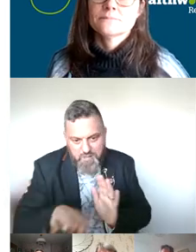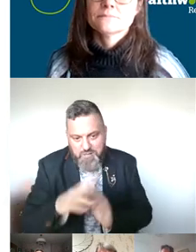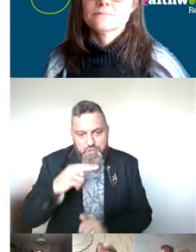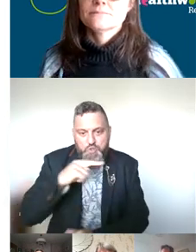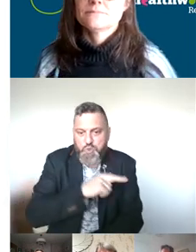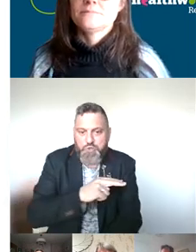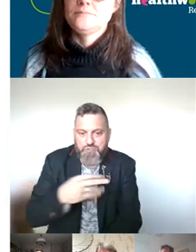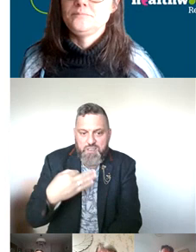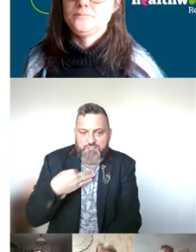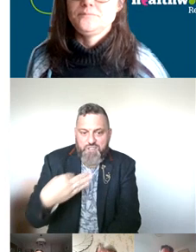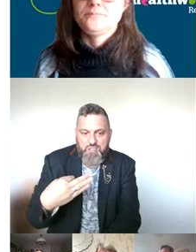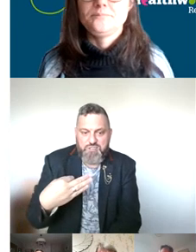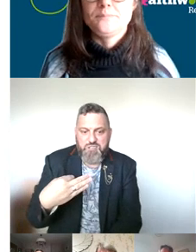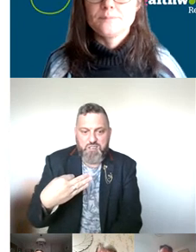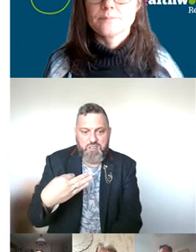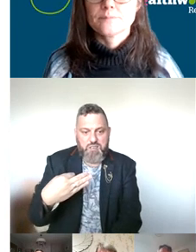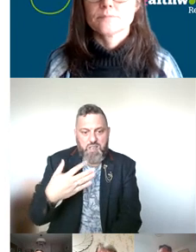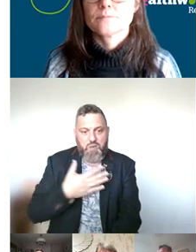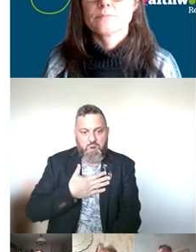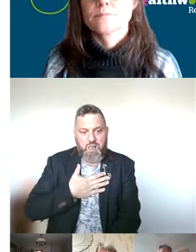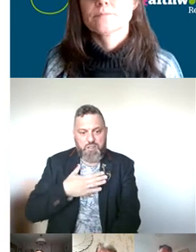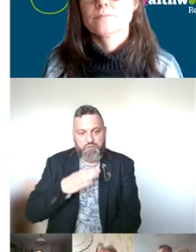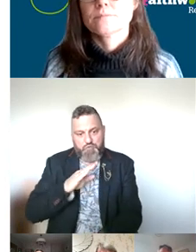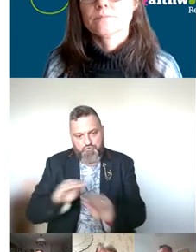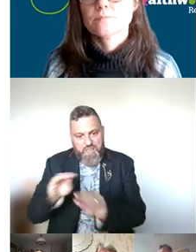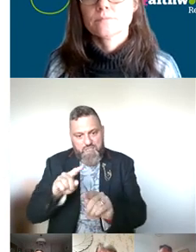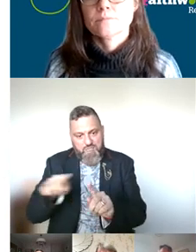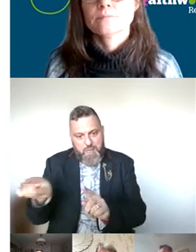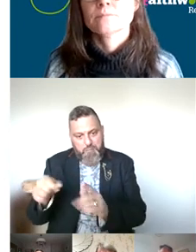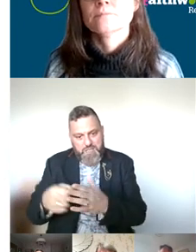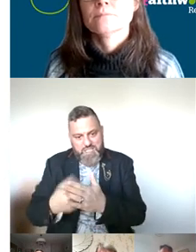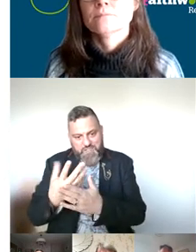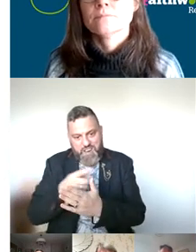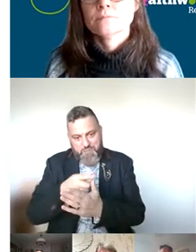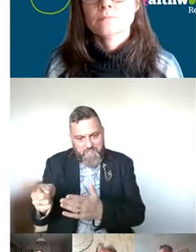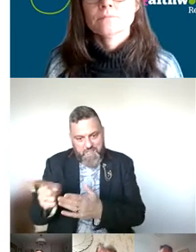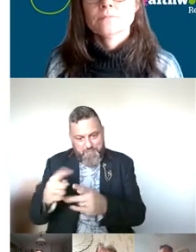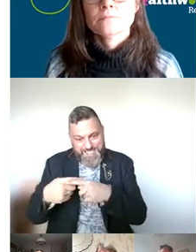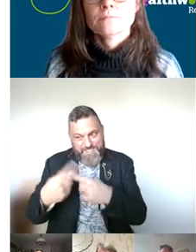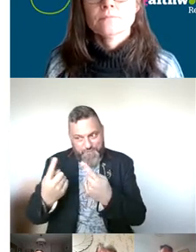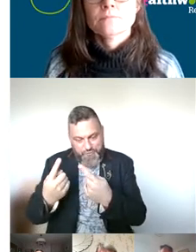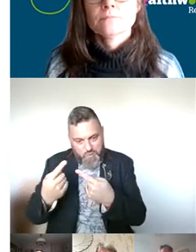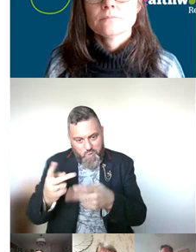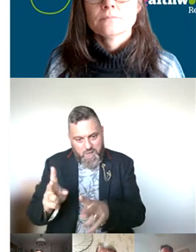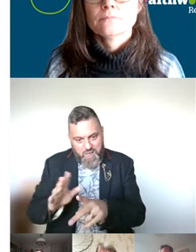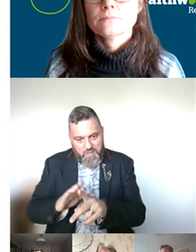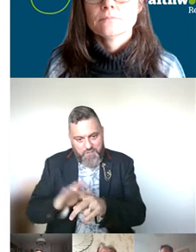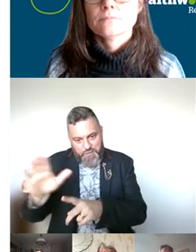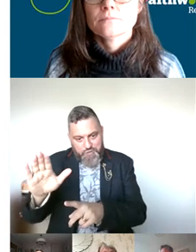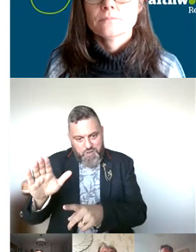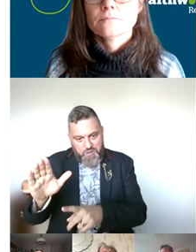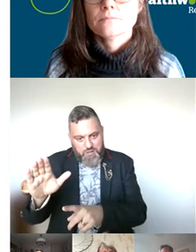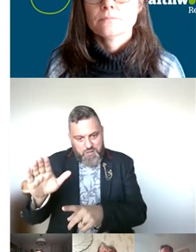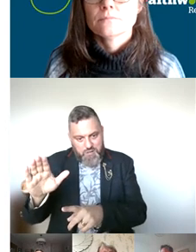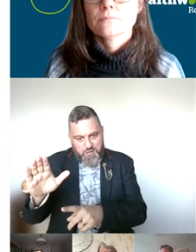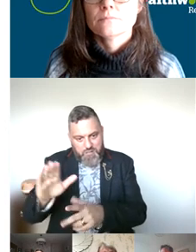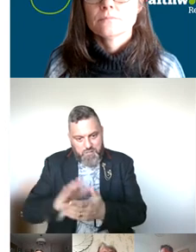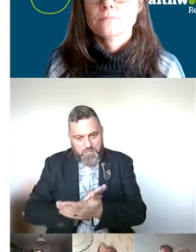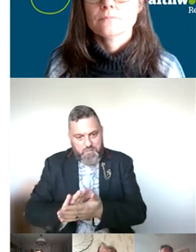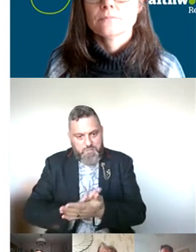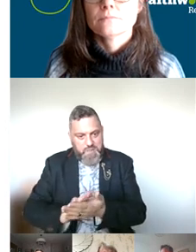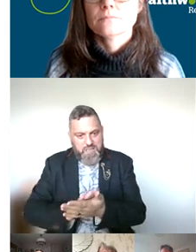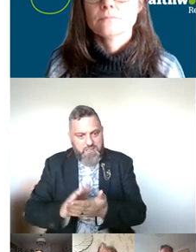volunteers. I would like to be training and developing those volunteers differently in the future, which will mean, you know,